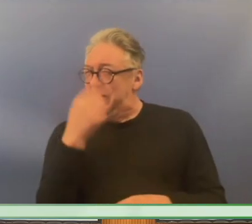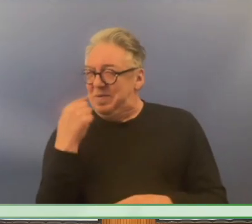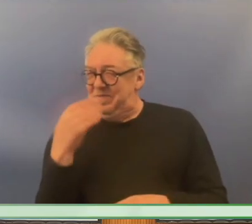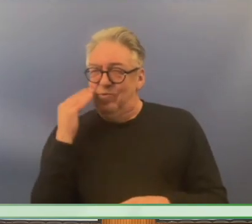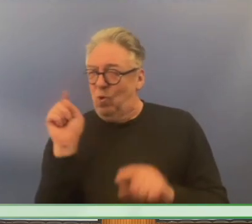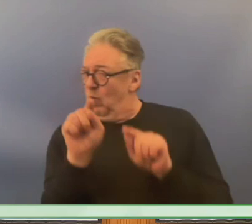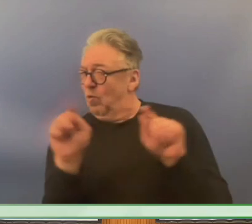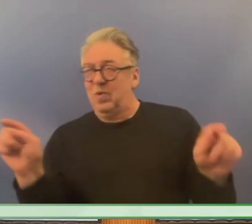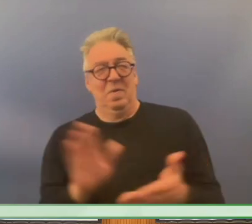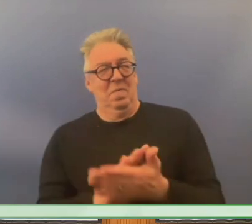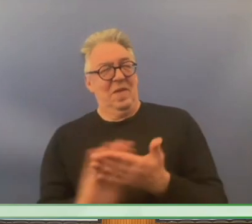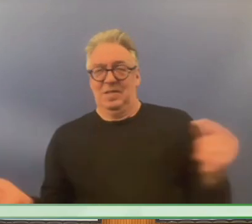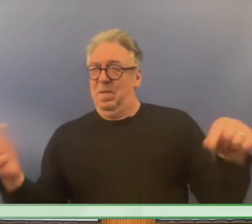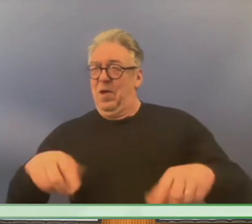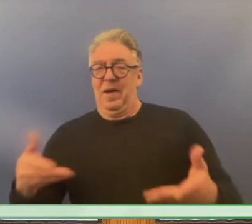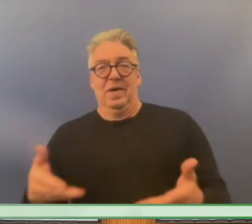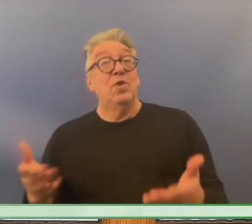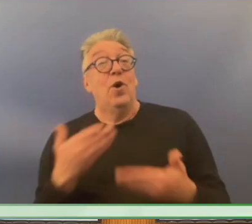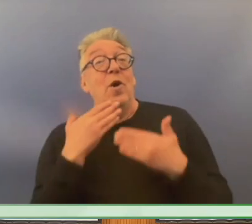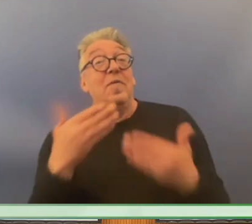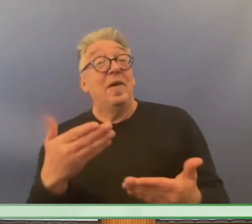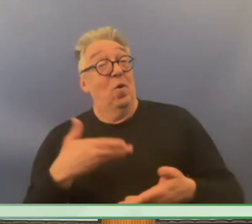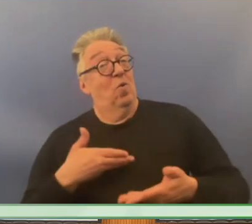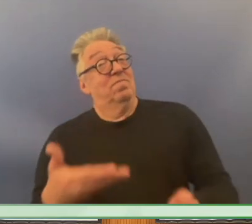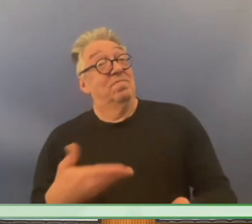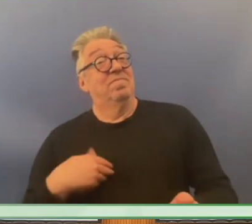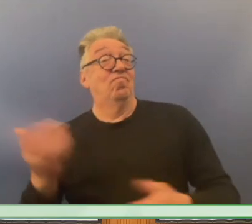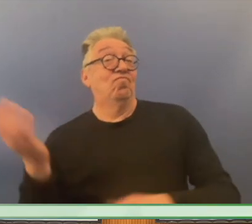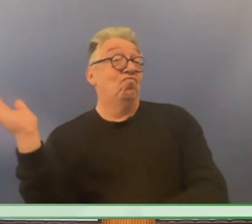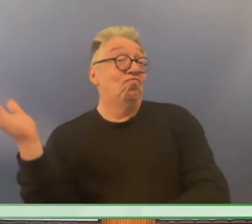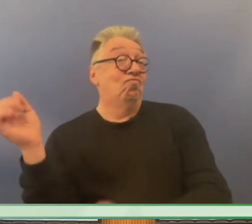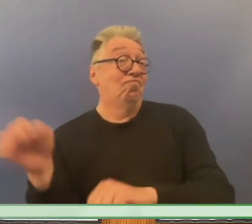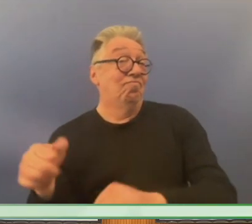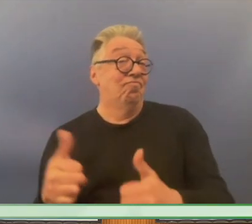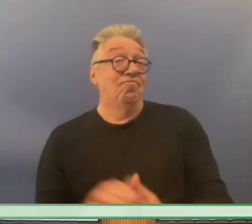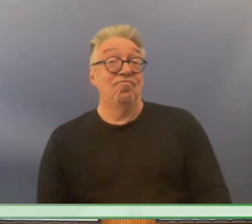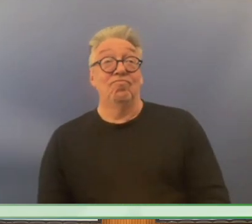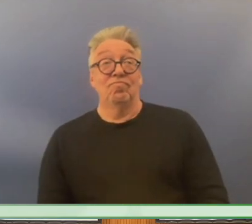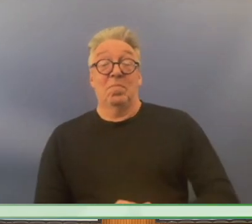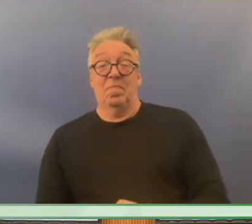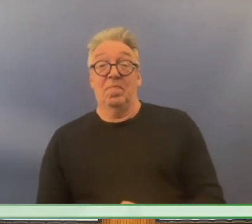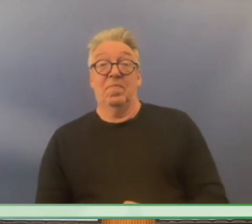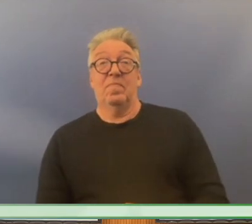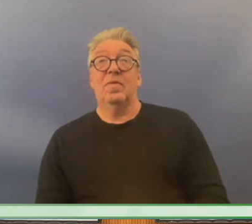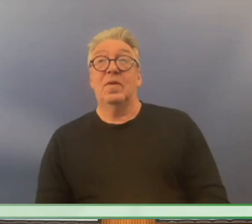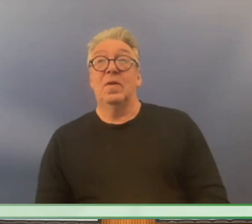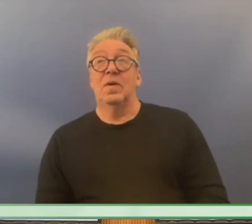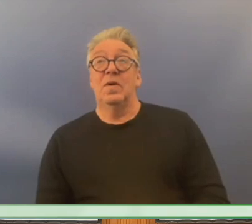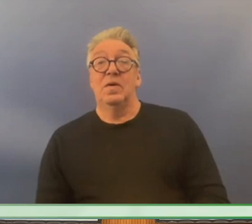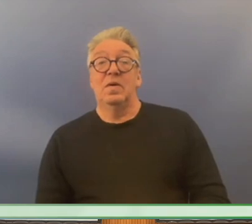nice. Thank you for this occasion. So I'm, as Ioana